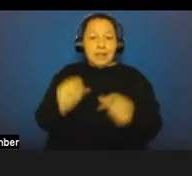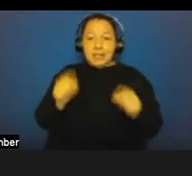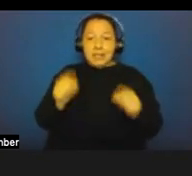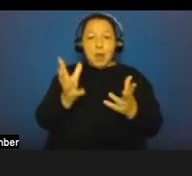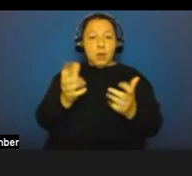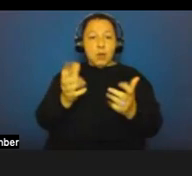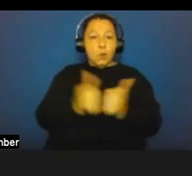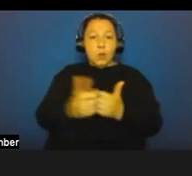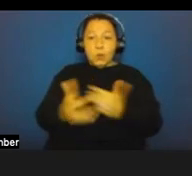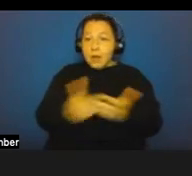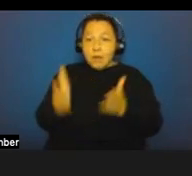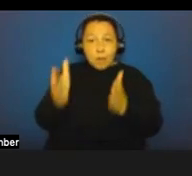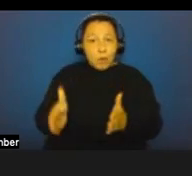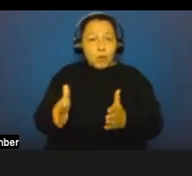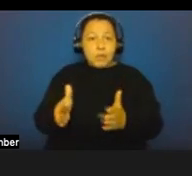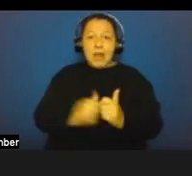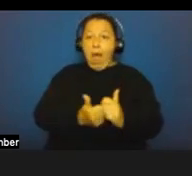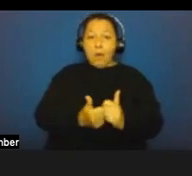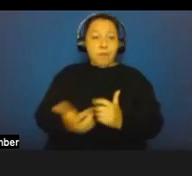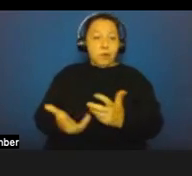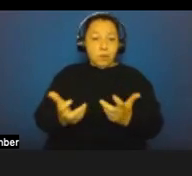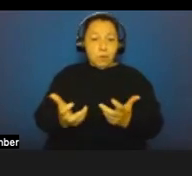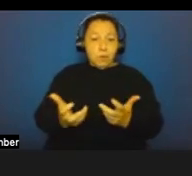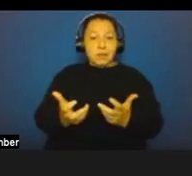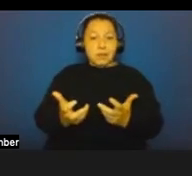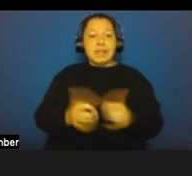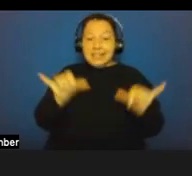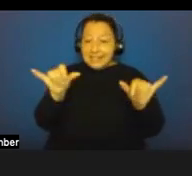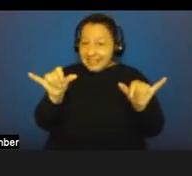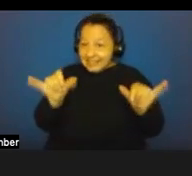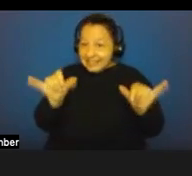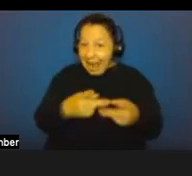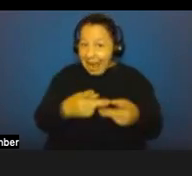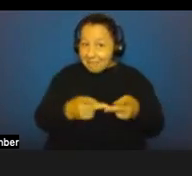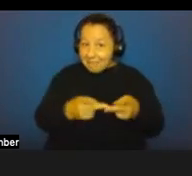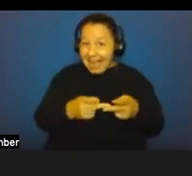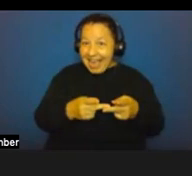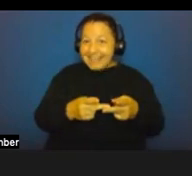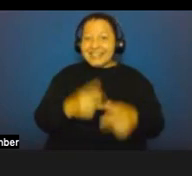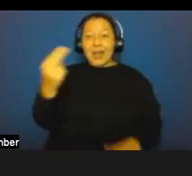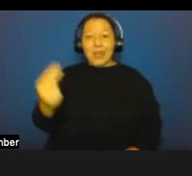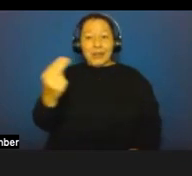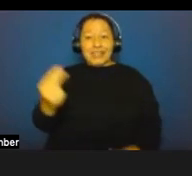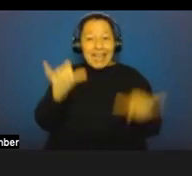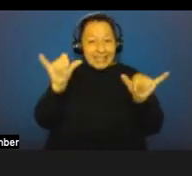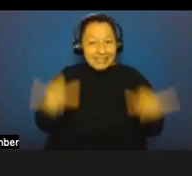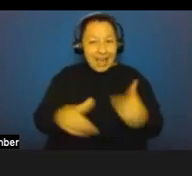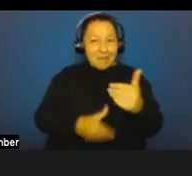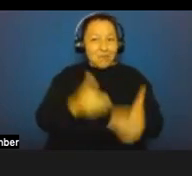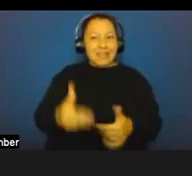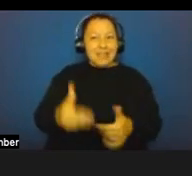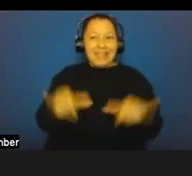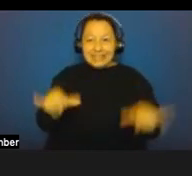on Thursday, same time, same station, same link, same process. And we'll be going through